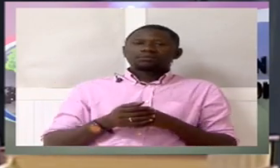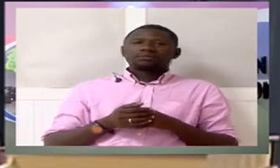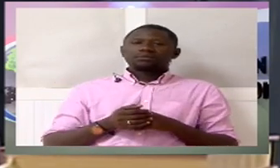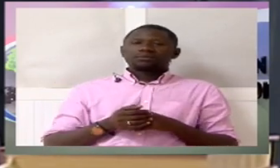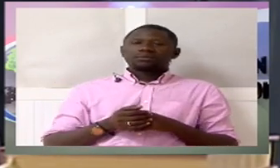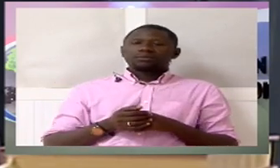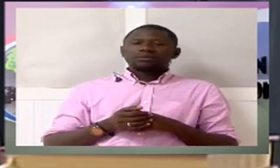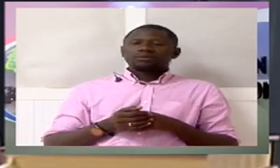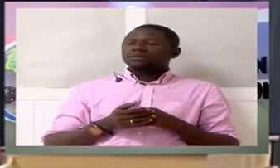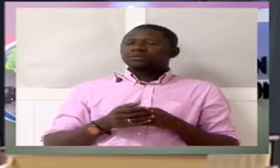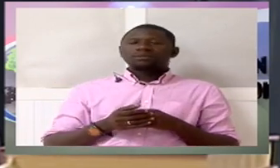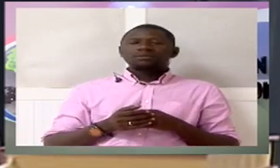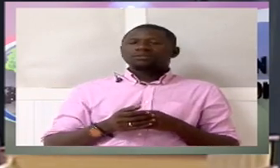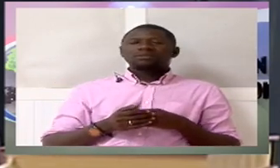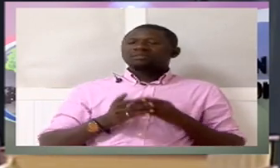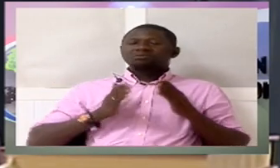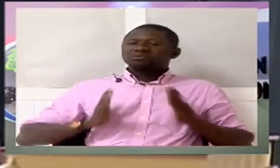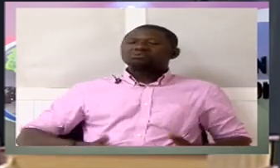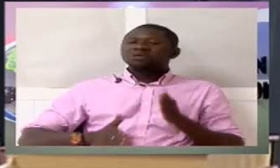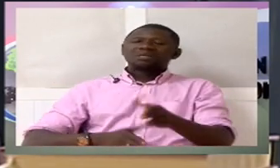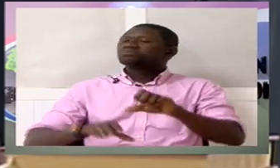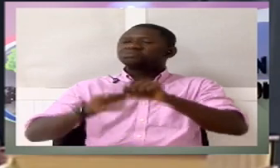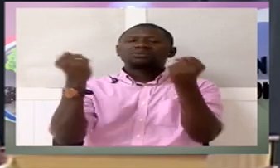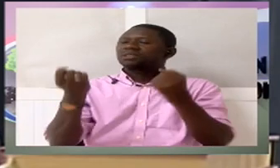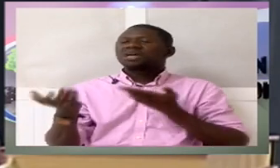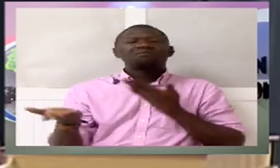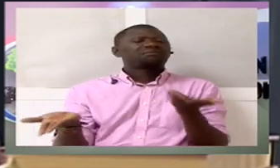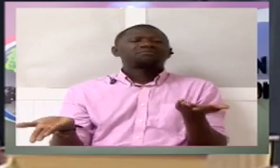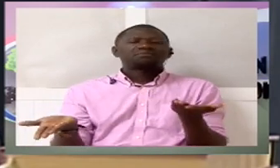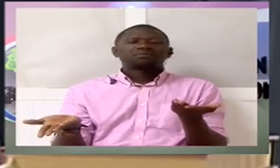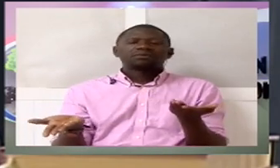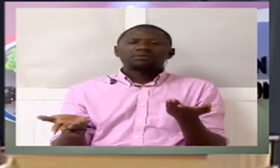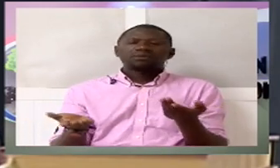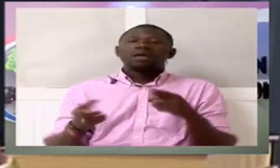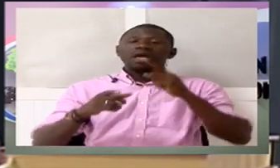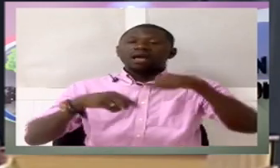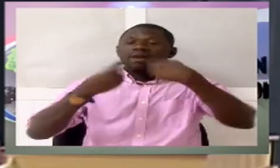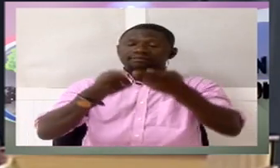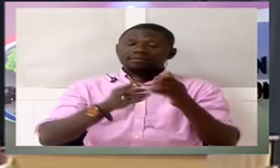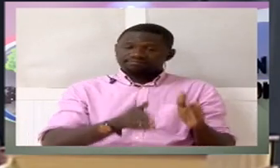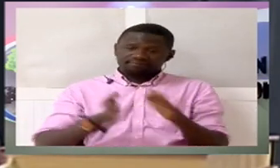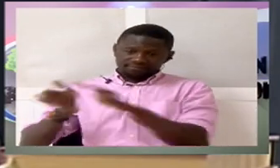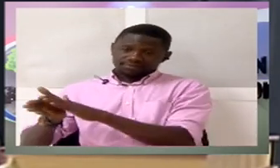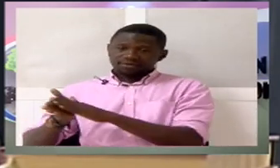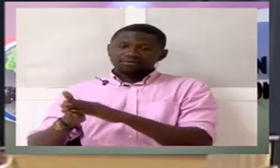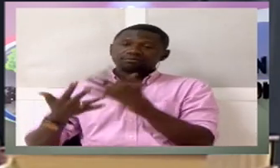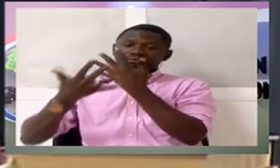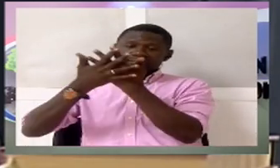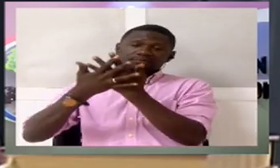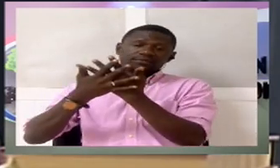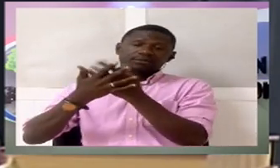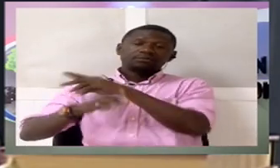tambiwar. There is no human rights which can be more than that. But auto. After that. Not a prison auto. Let's go to the prisons